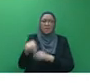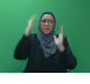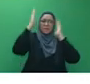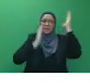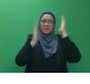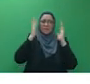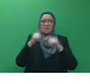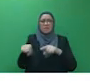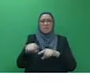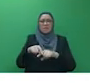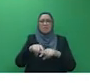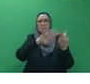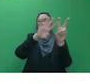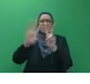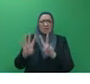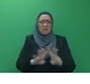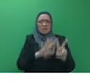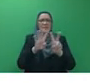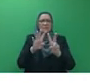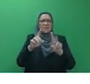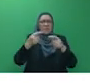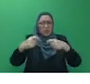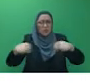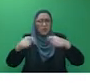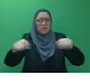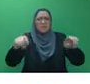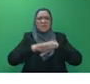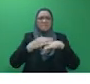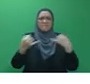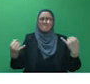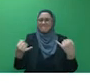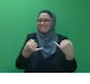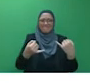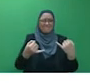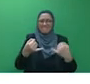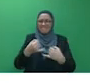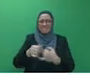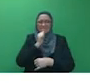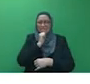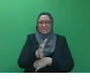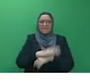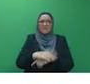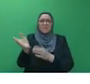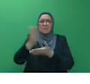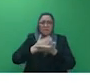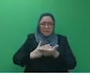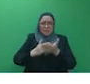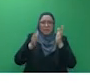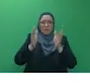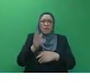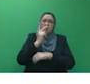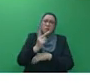malaysia is part of it as well in the asia side it a 24 hour thing and we tried it and it was very awkward uh but